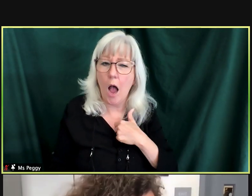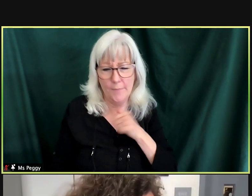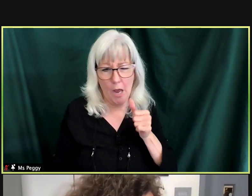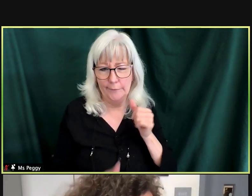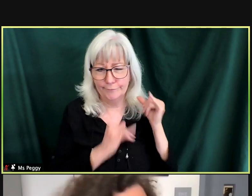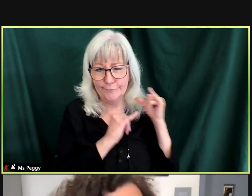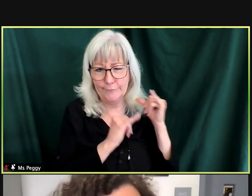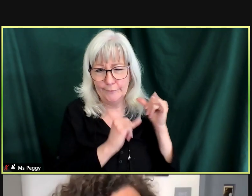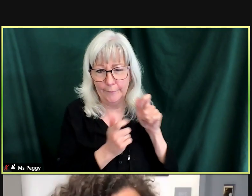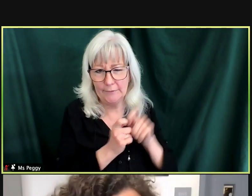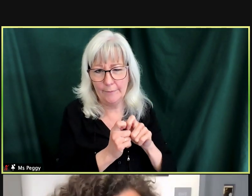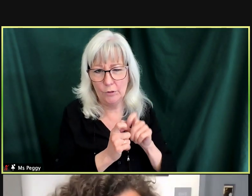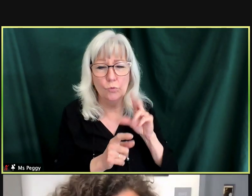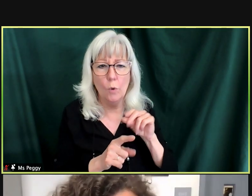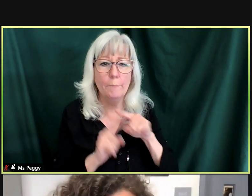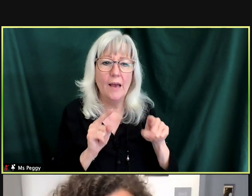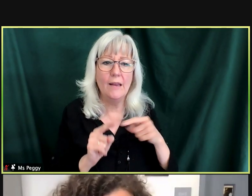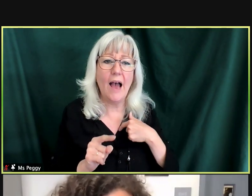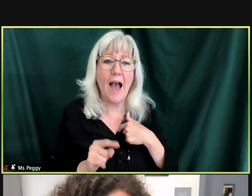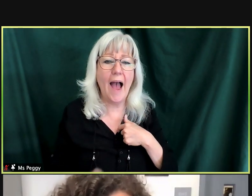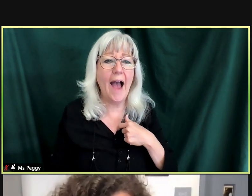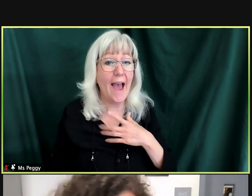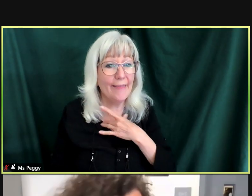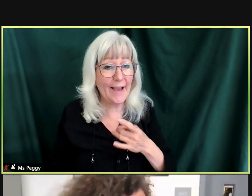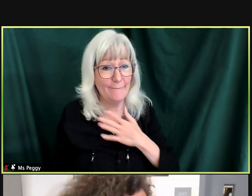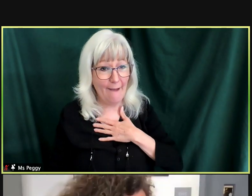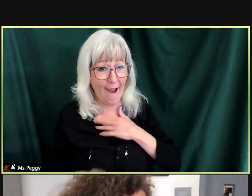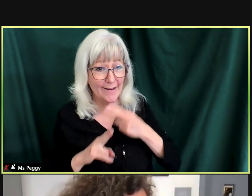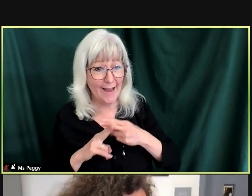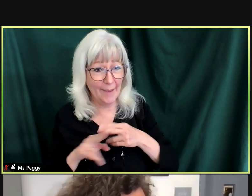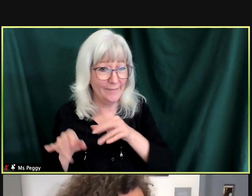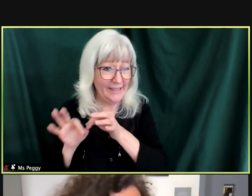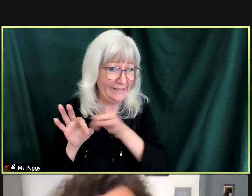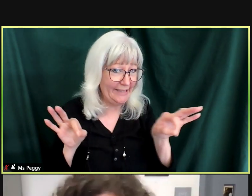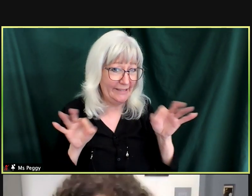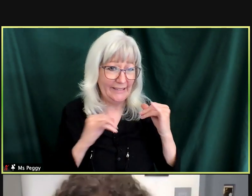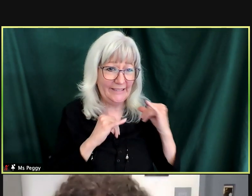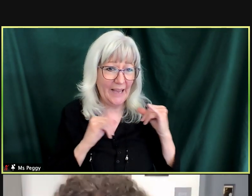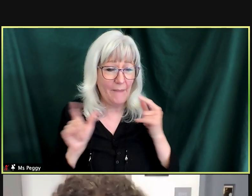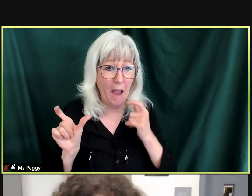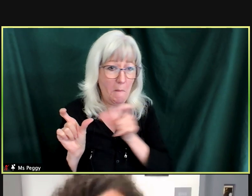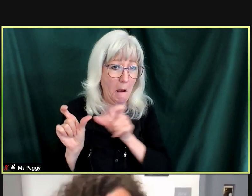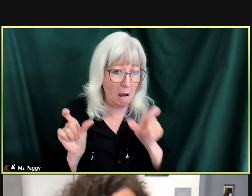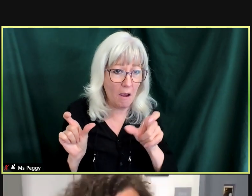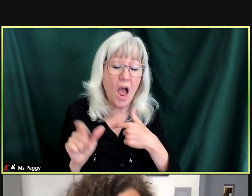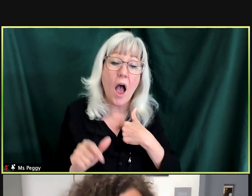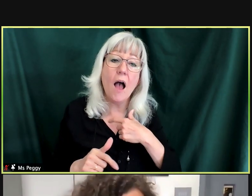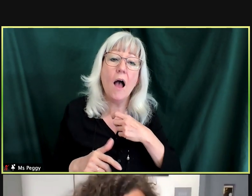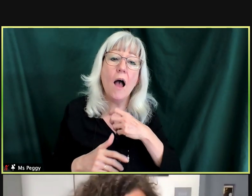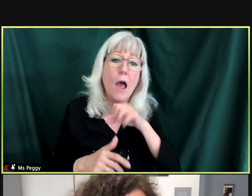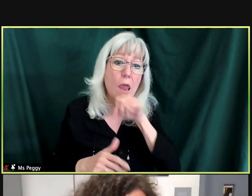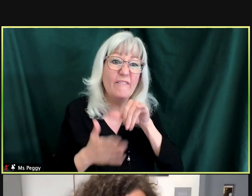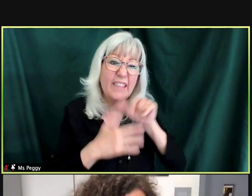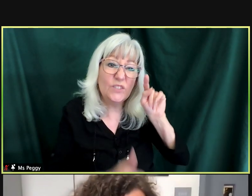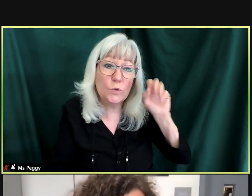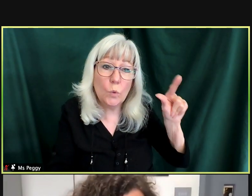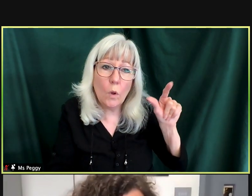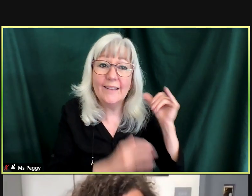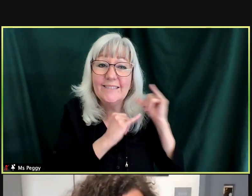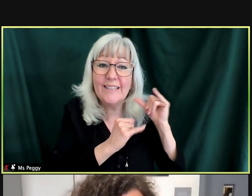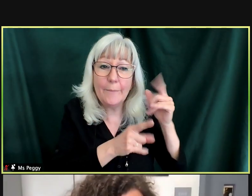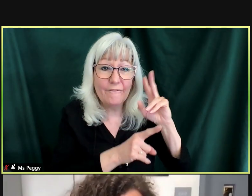Gogh. I like being in the same sentence with Van Gogh, though. I'm not Van Gogh, but I love this tool just like he loved